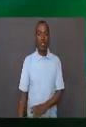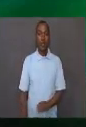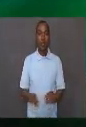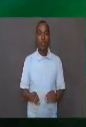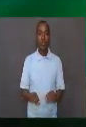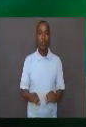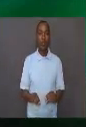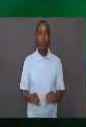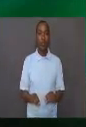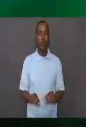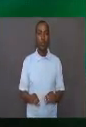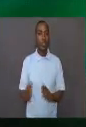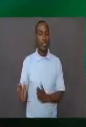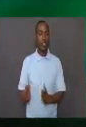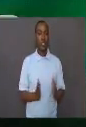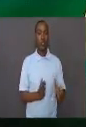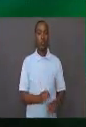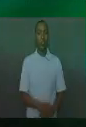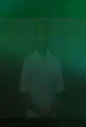Students, let's get ready.